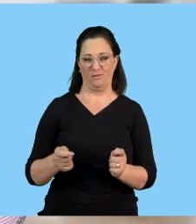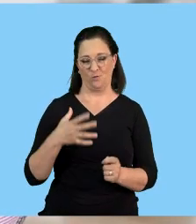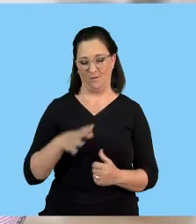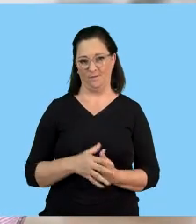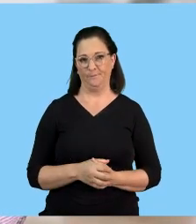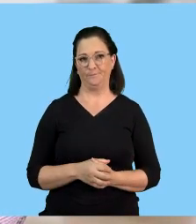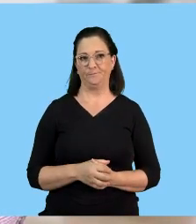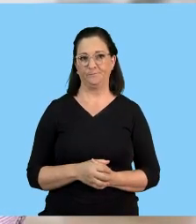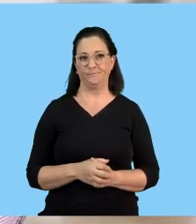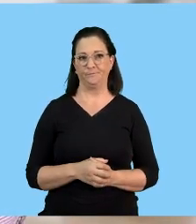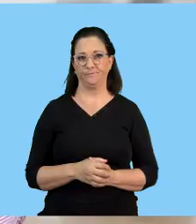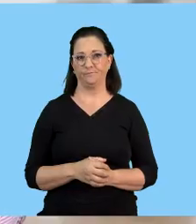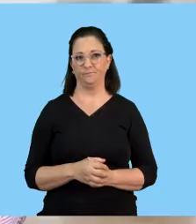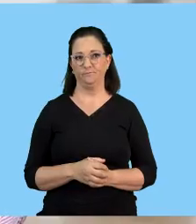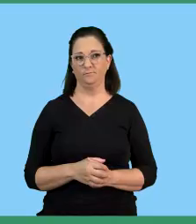basically.